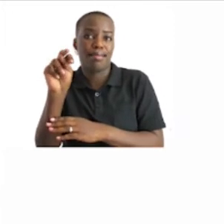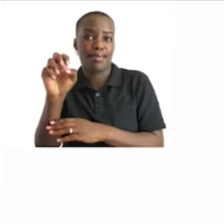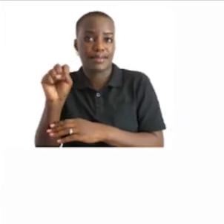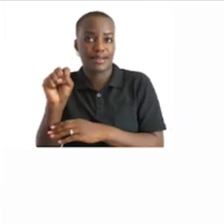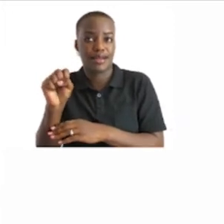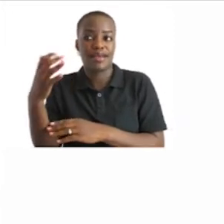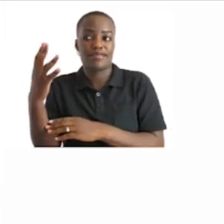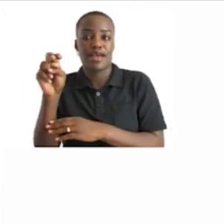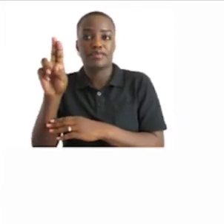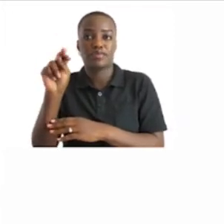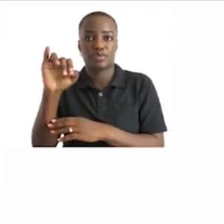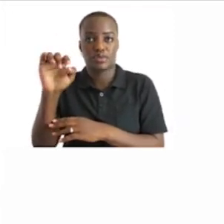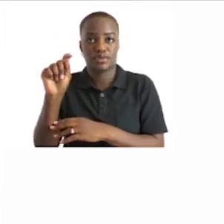units.